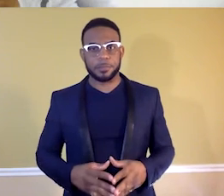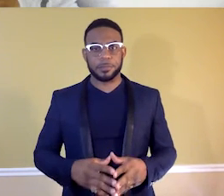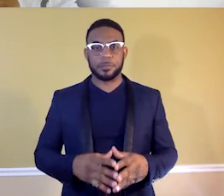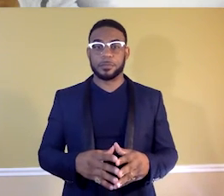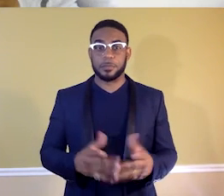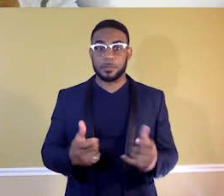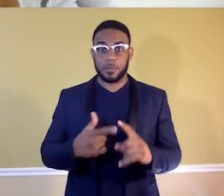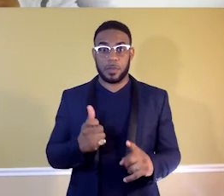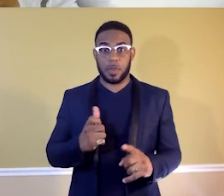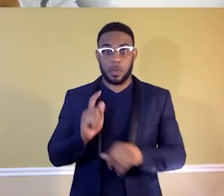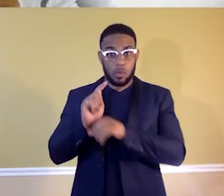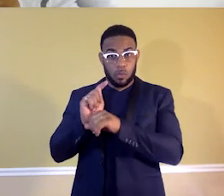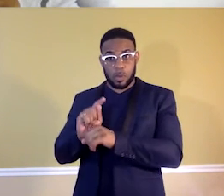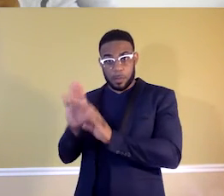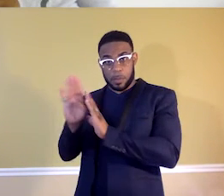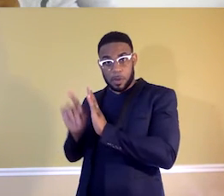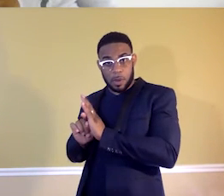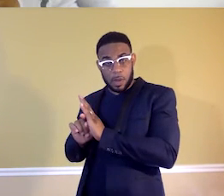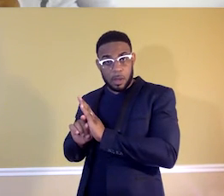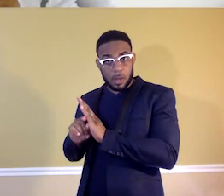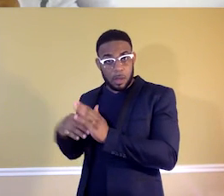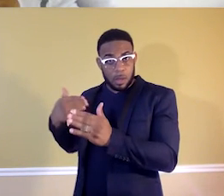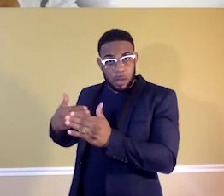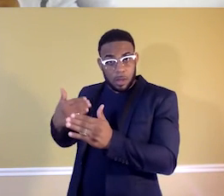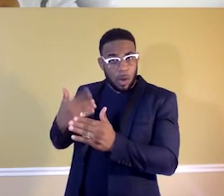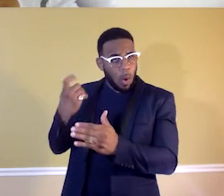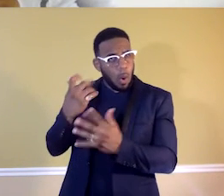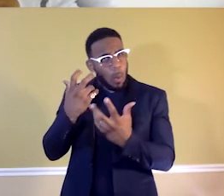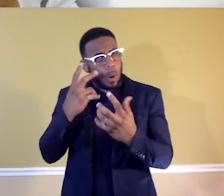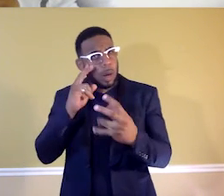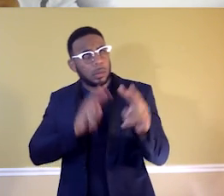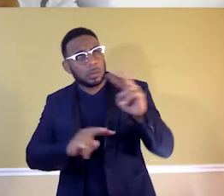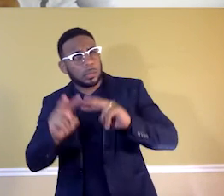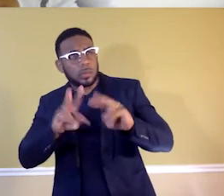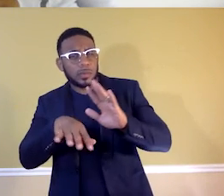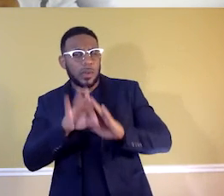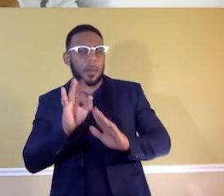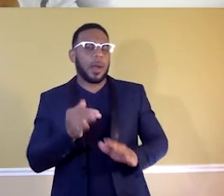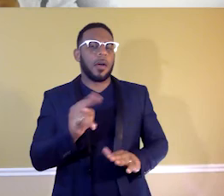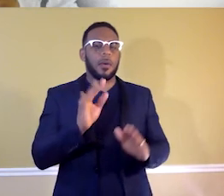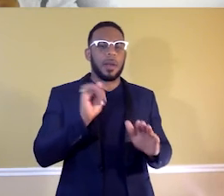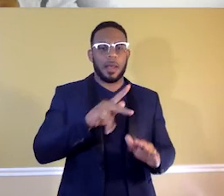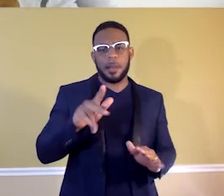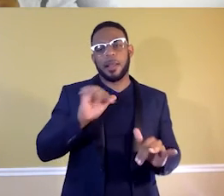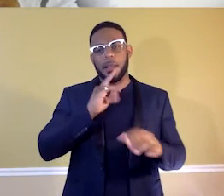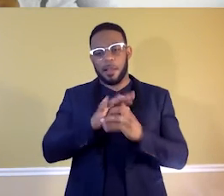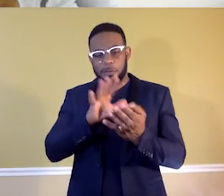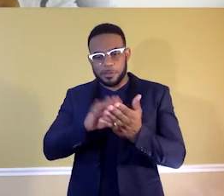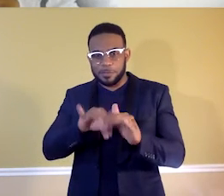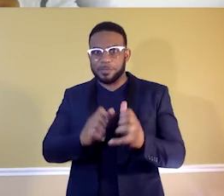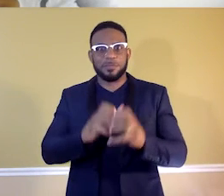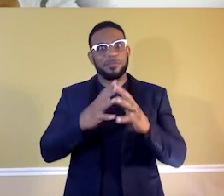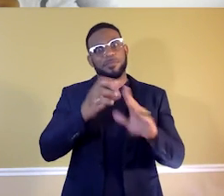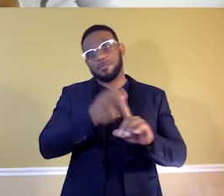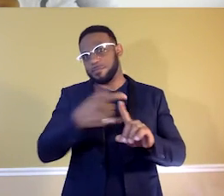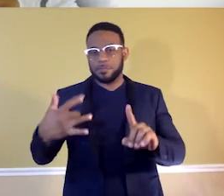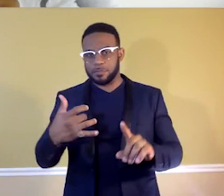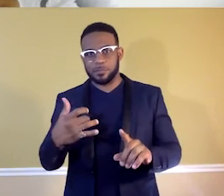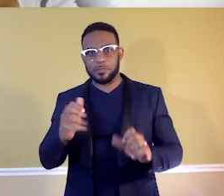So coming from a traditional background, just always liking to explore and find my own applications, that's really how I learned how to build